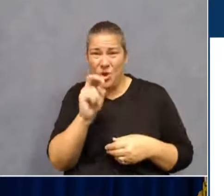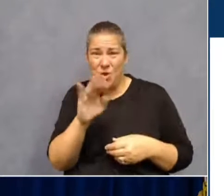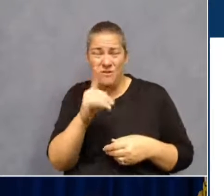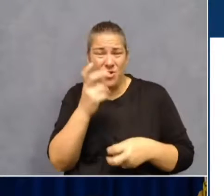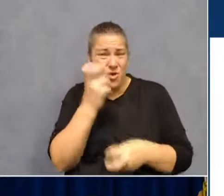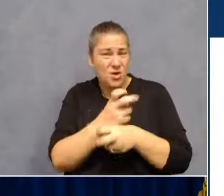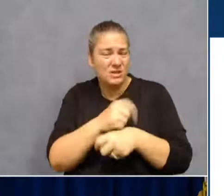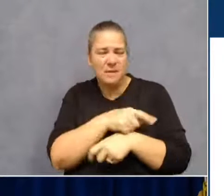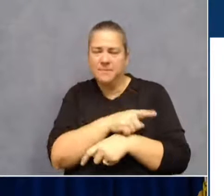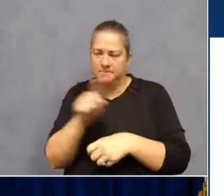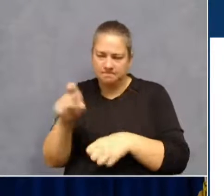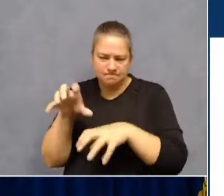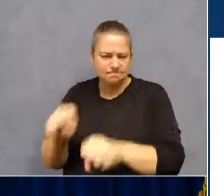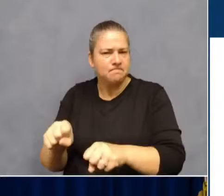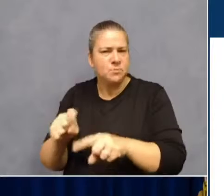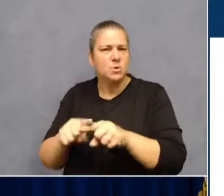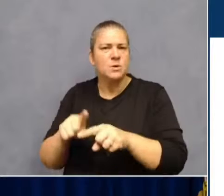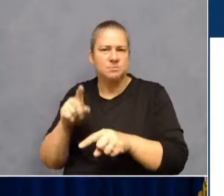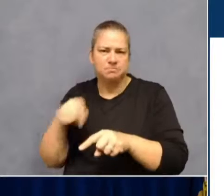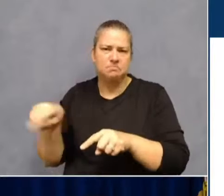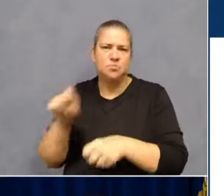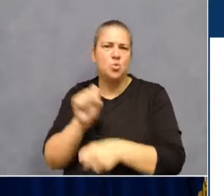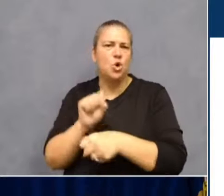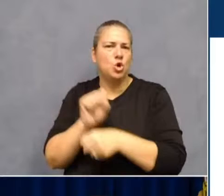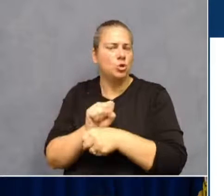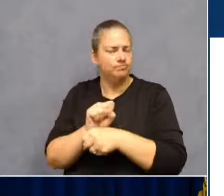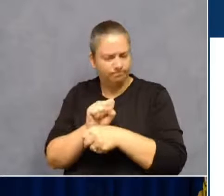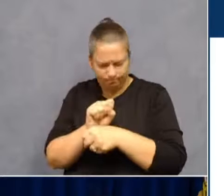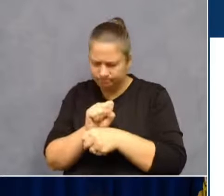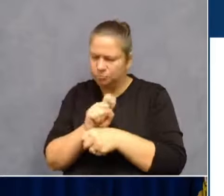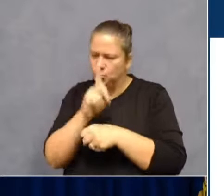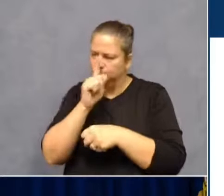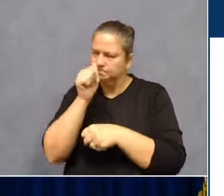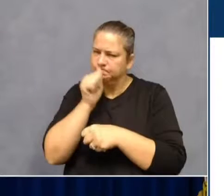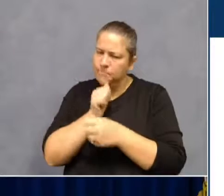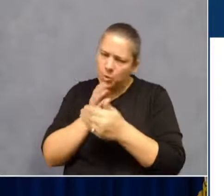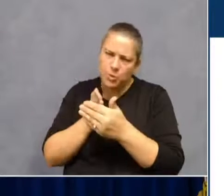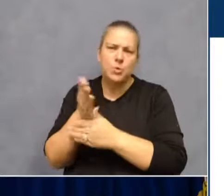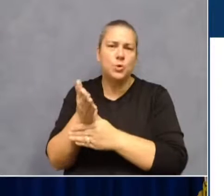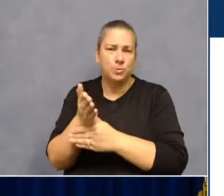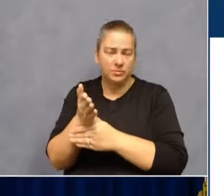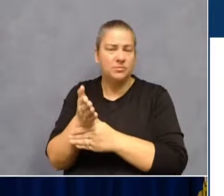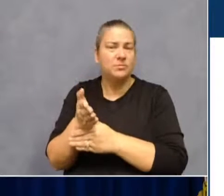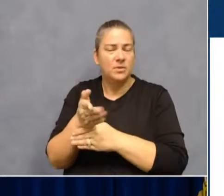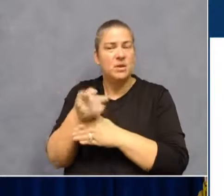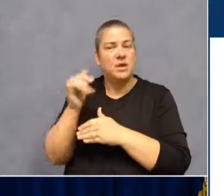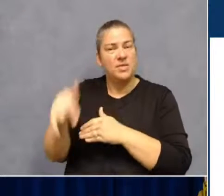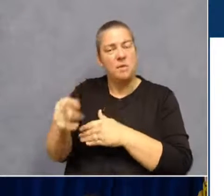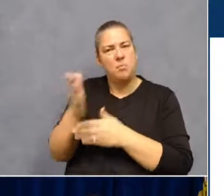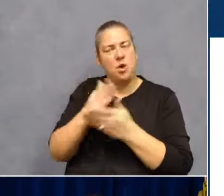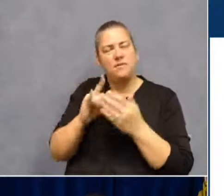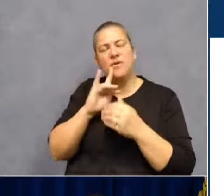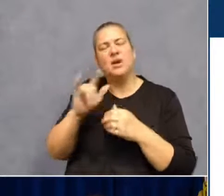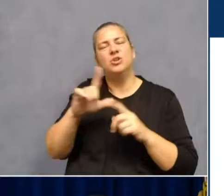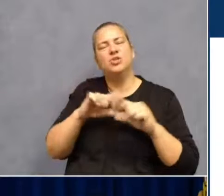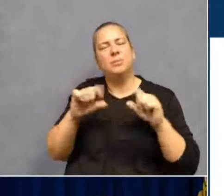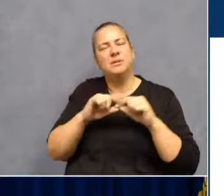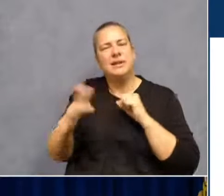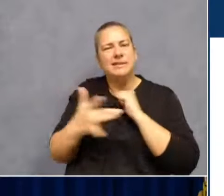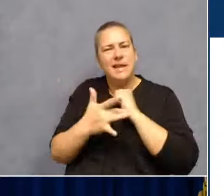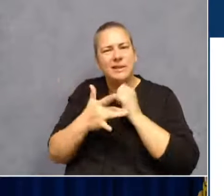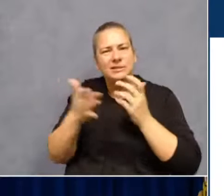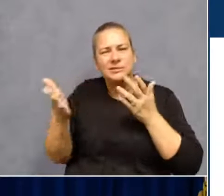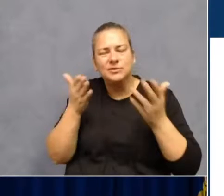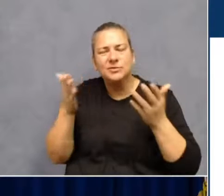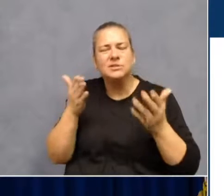home to 200 Japanese-owned manufacturing, service, and tech facilities. Japan is Kentucky's #1